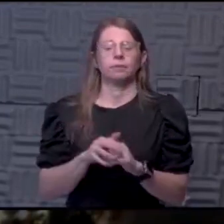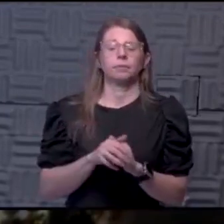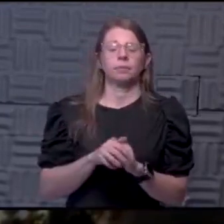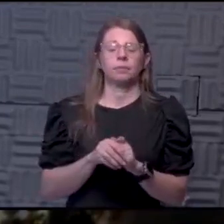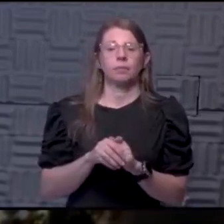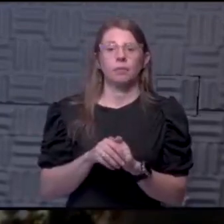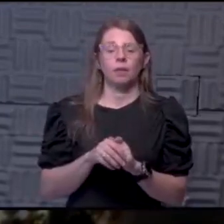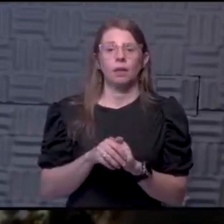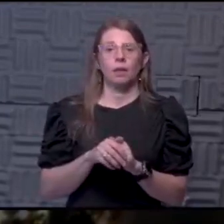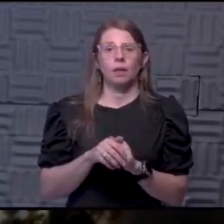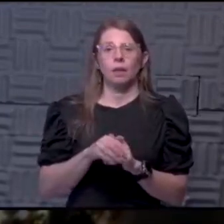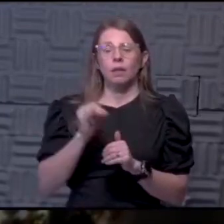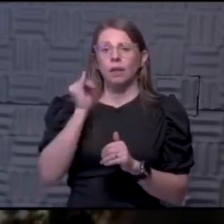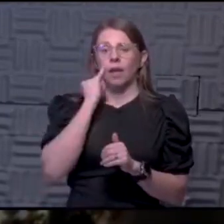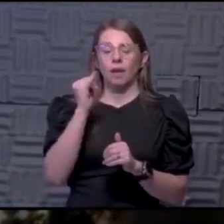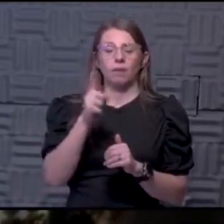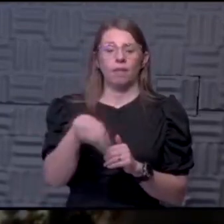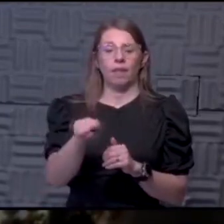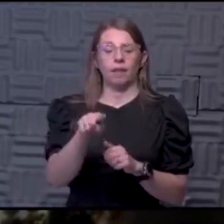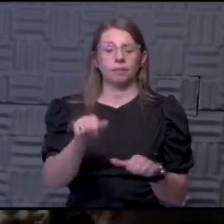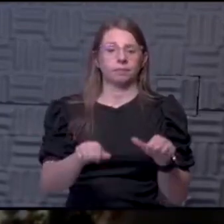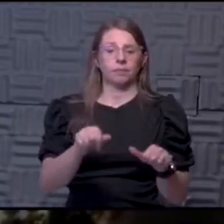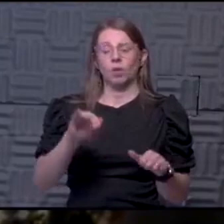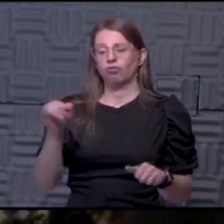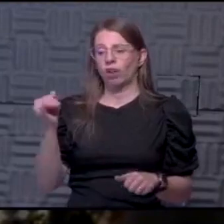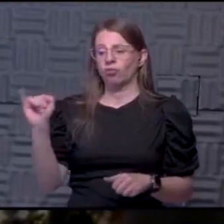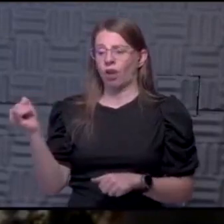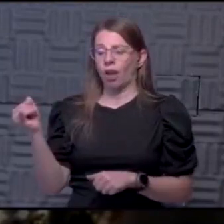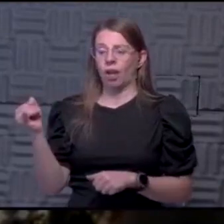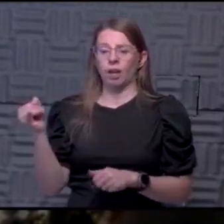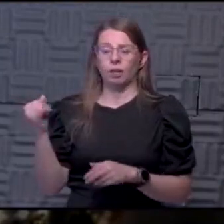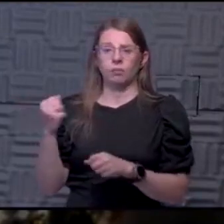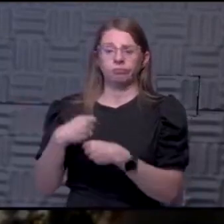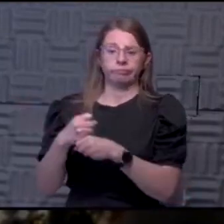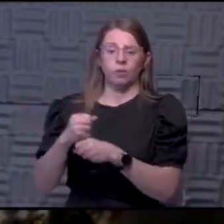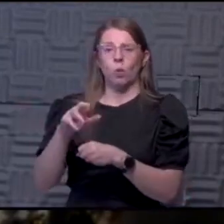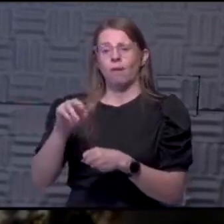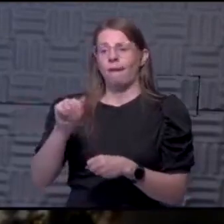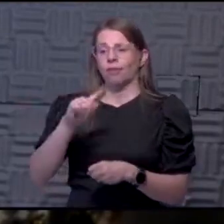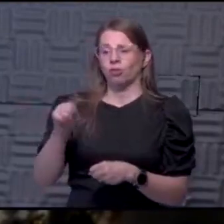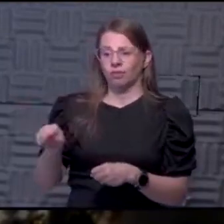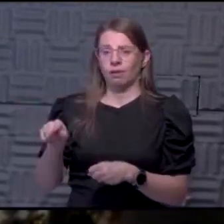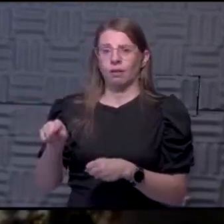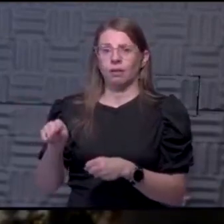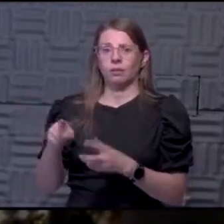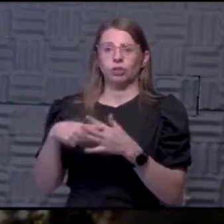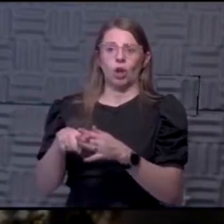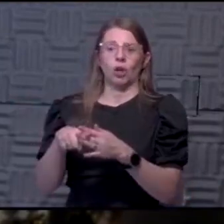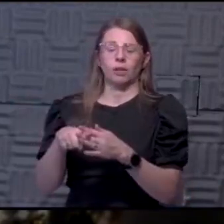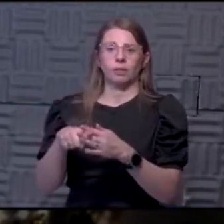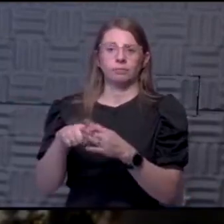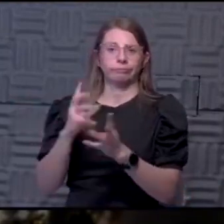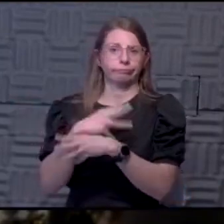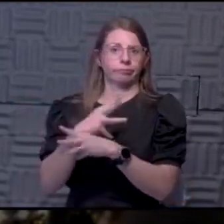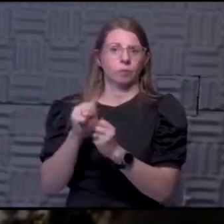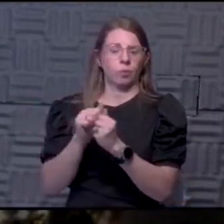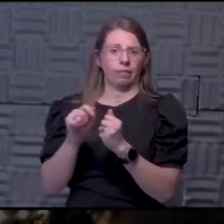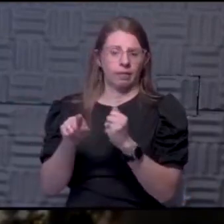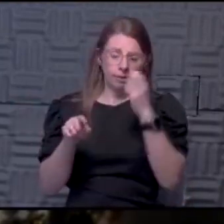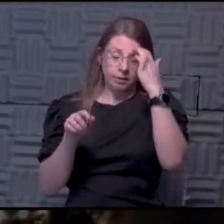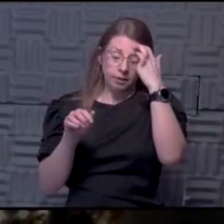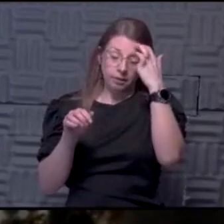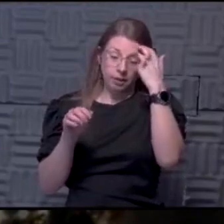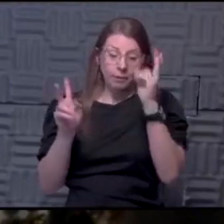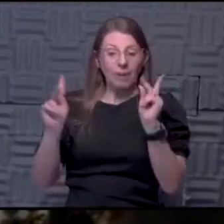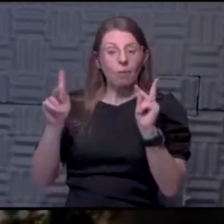Anytime that there's a chink in the armor with J&J or with like the AstraZeneca that you started the show with, then it